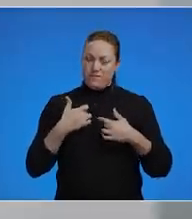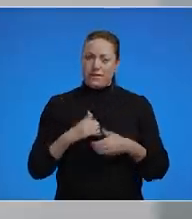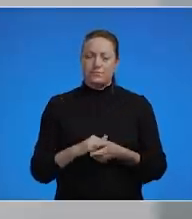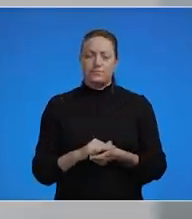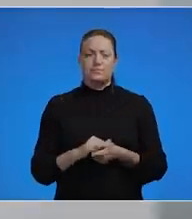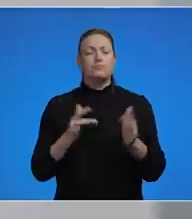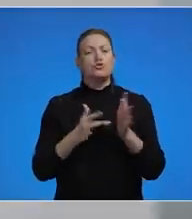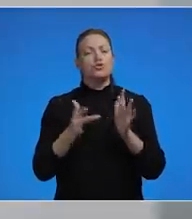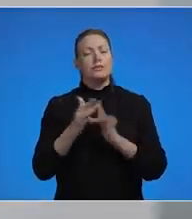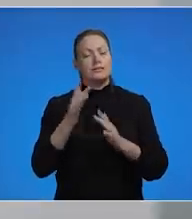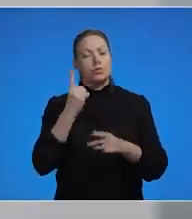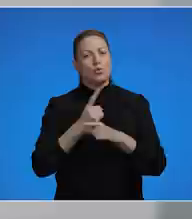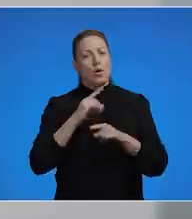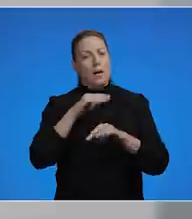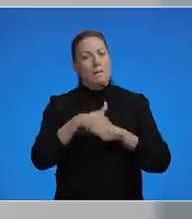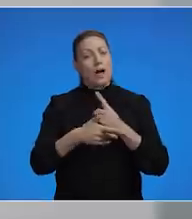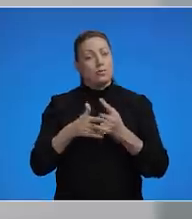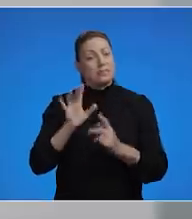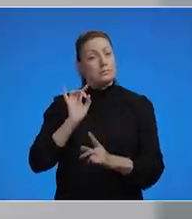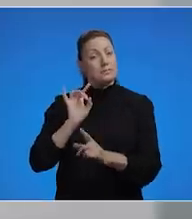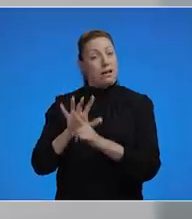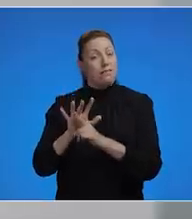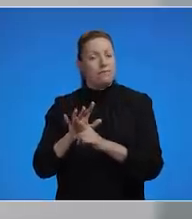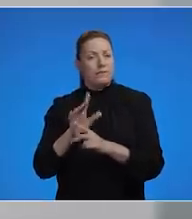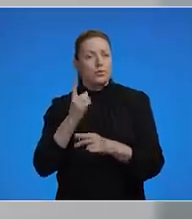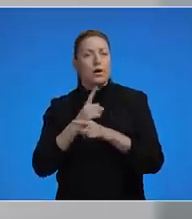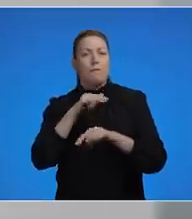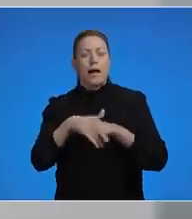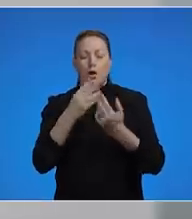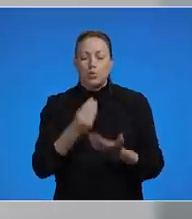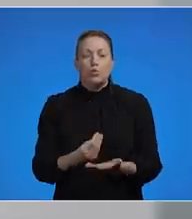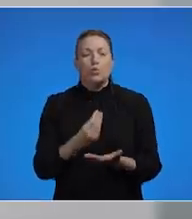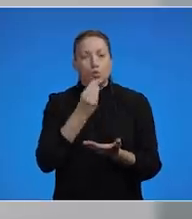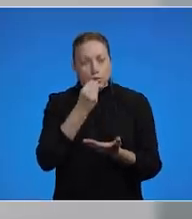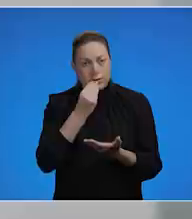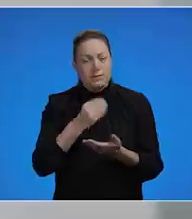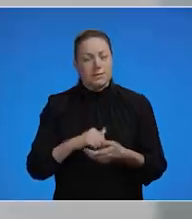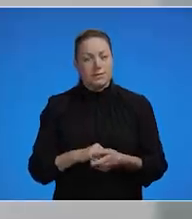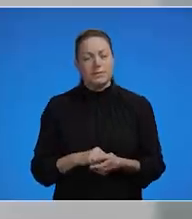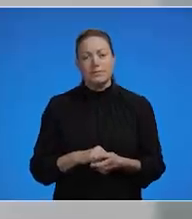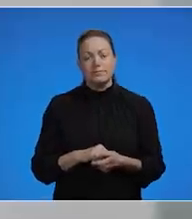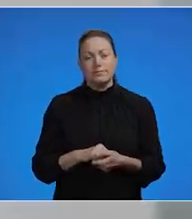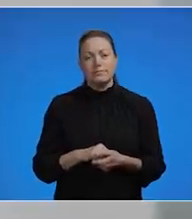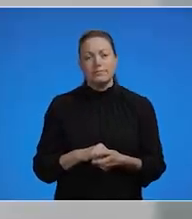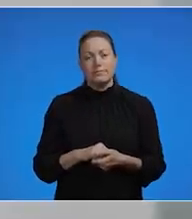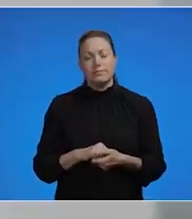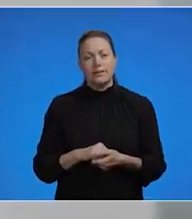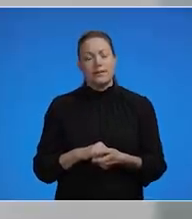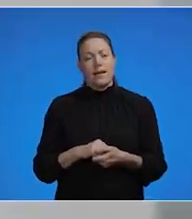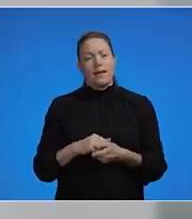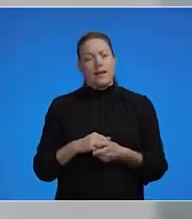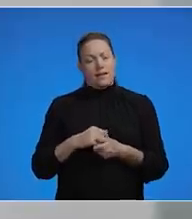Jesus speaks about himself. He speaks about the Eucharist. Now we might ask, what